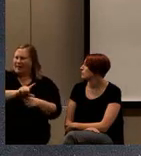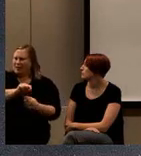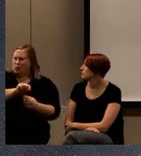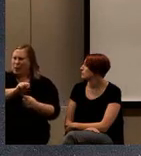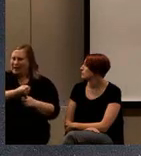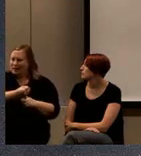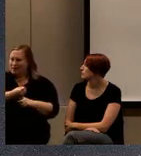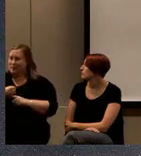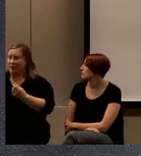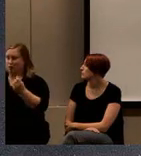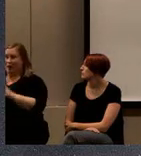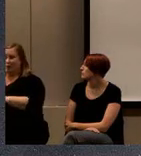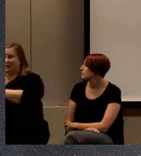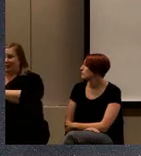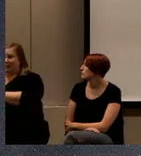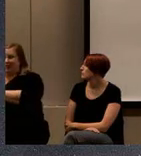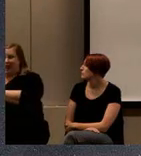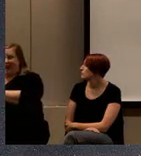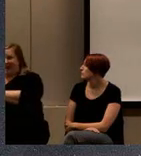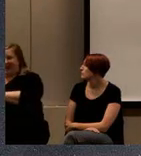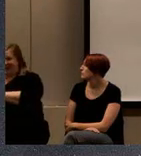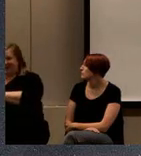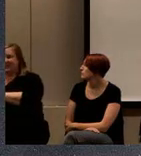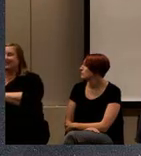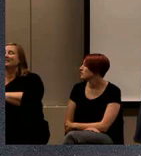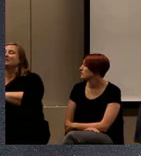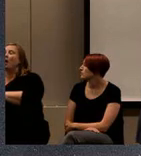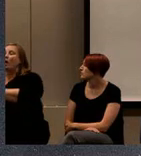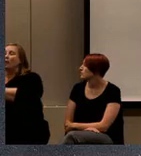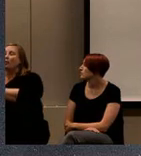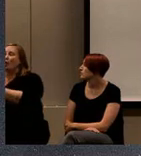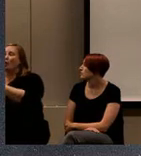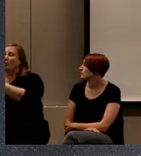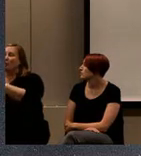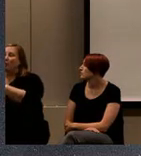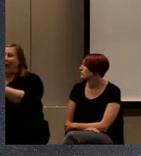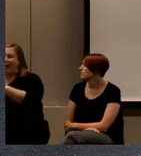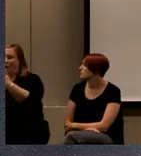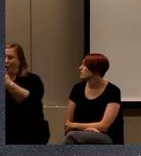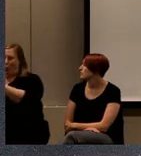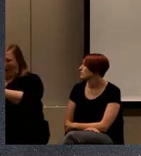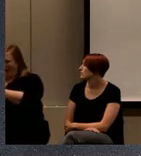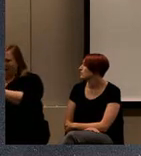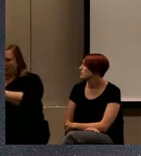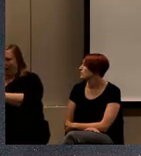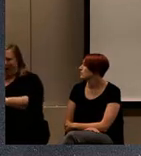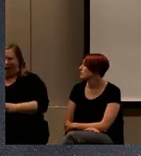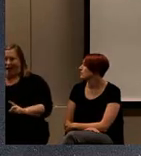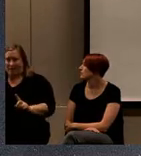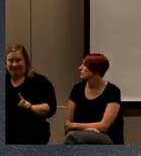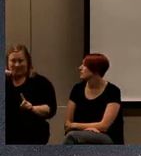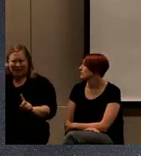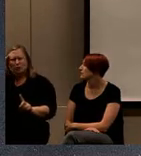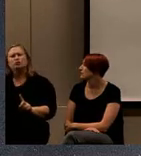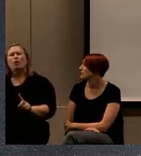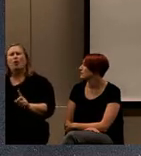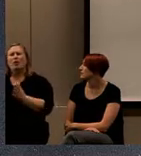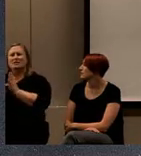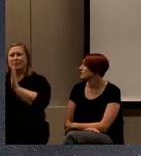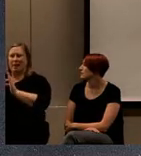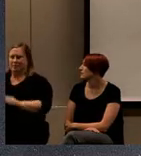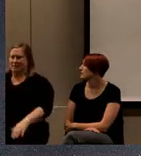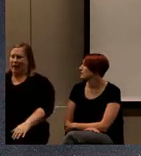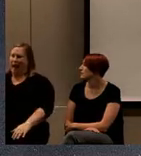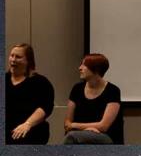their 80s have a per mile crash rate about half those of teenagers. So we have this perception sometimes, you know, fed